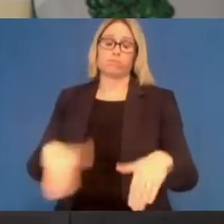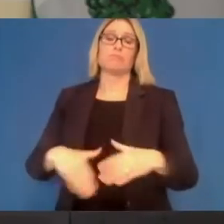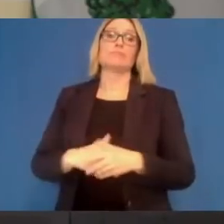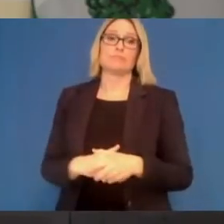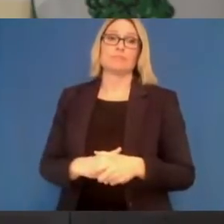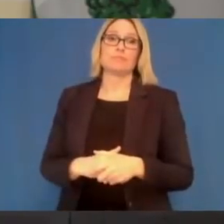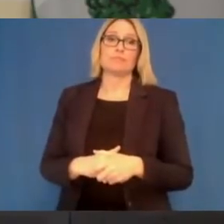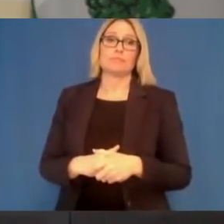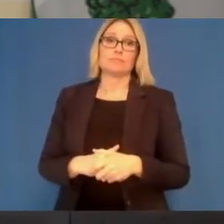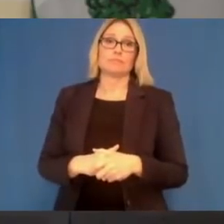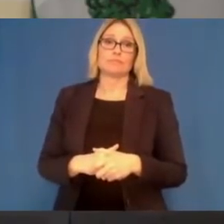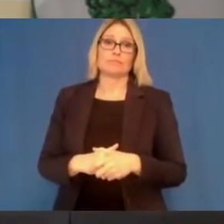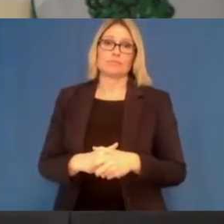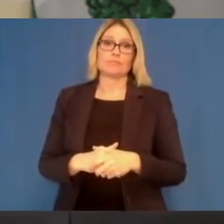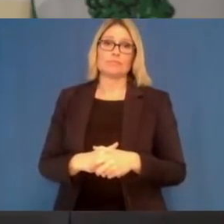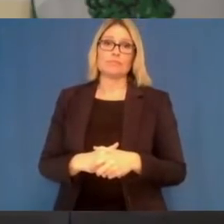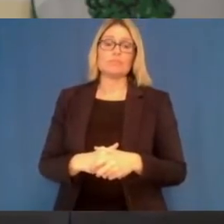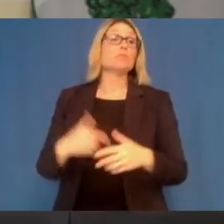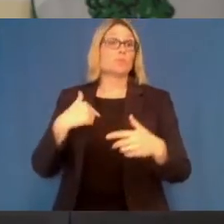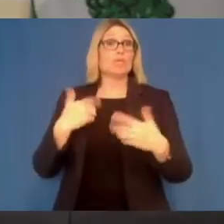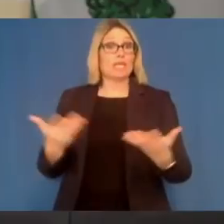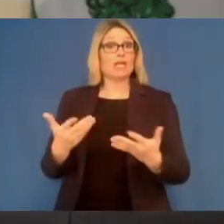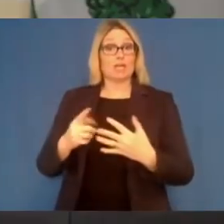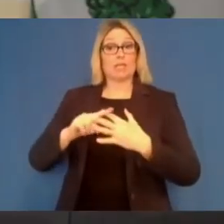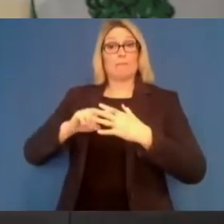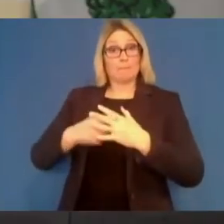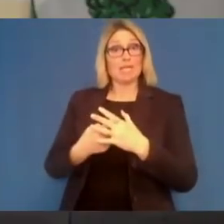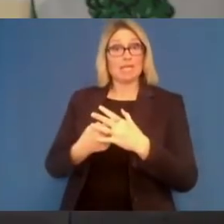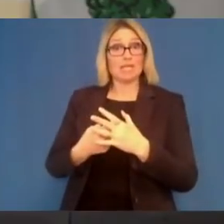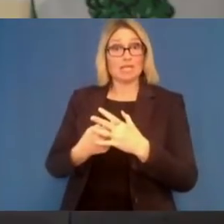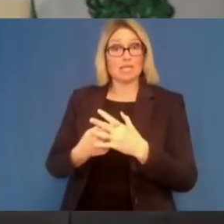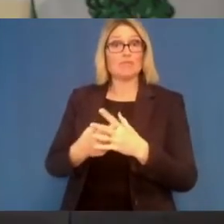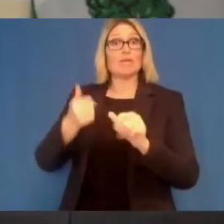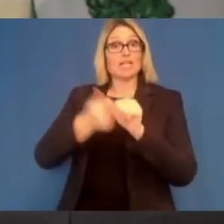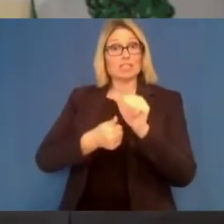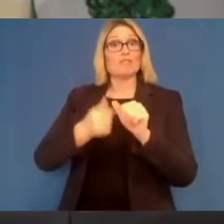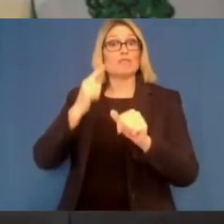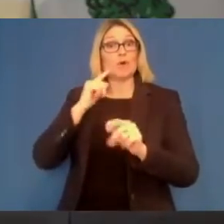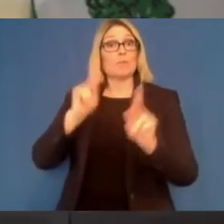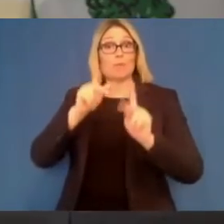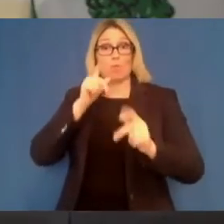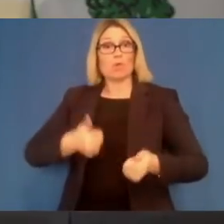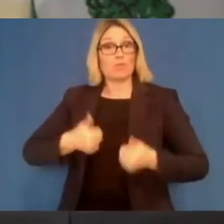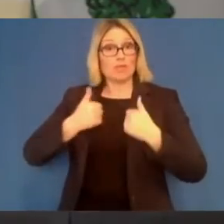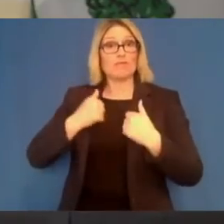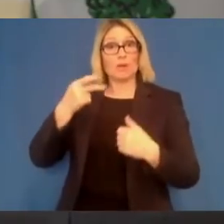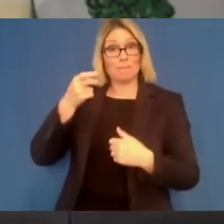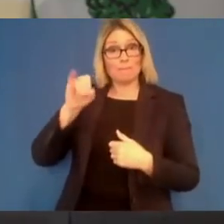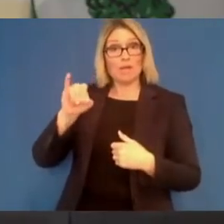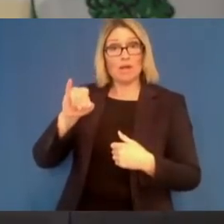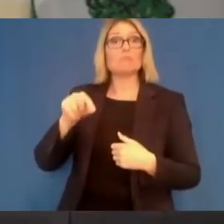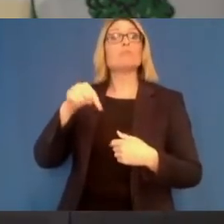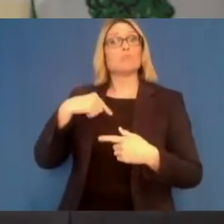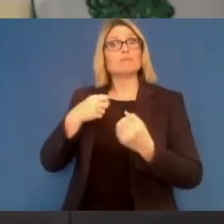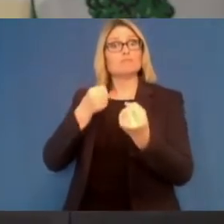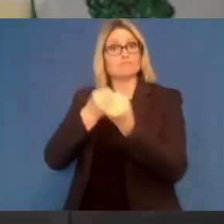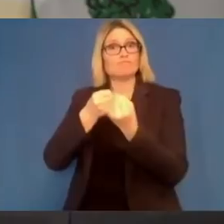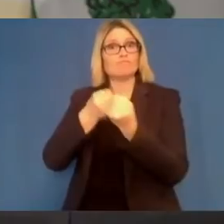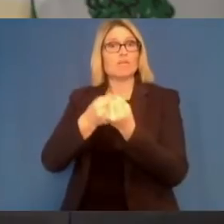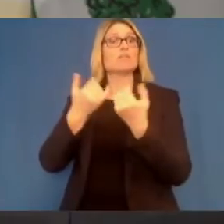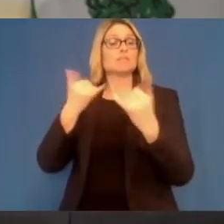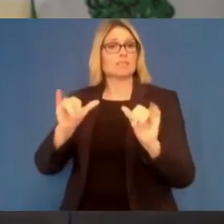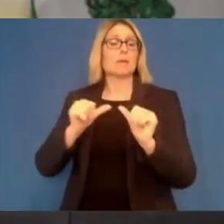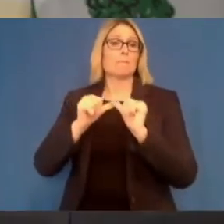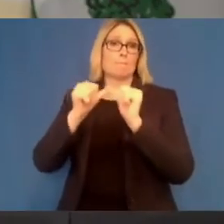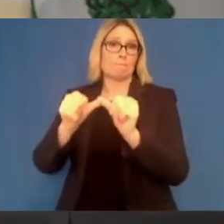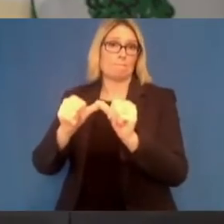yes, I mean, we've been there from the beginning for each and every islander to the full extent that we can be, and that will continue through this